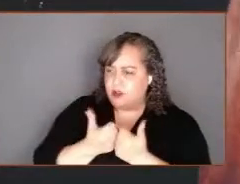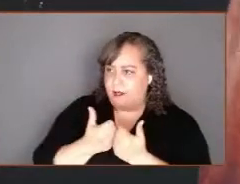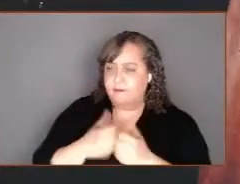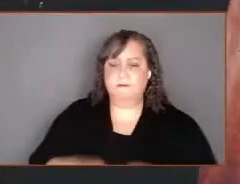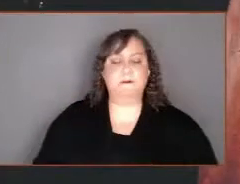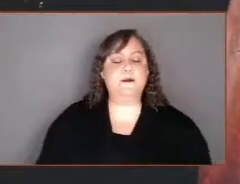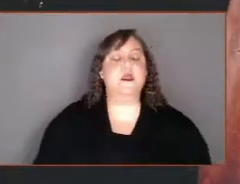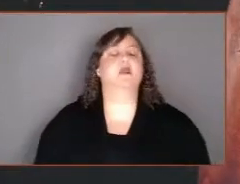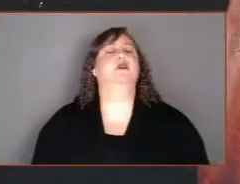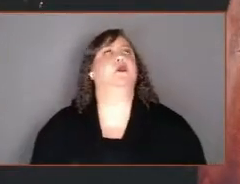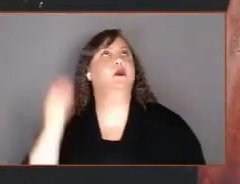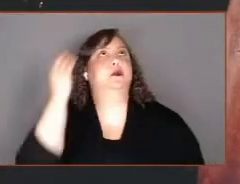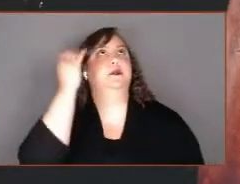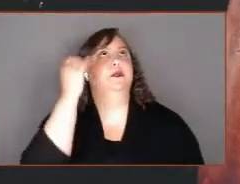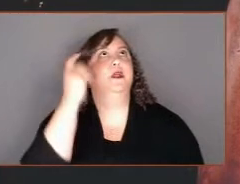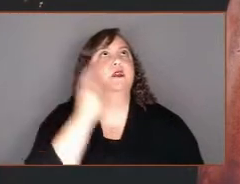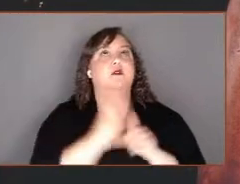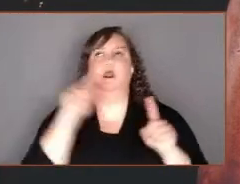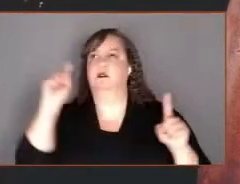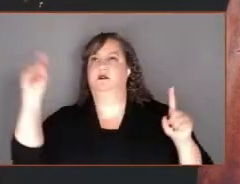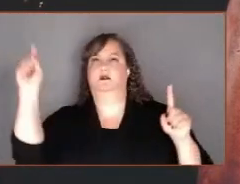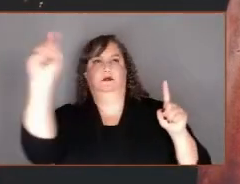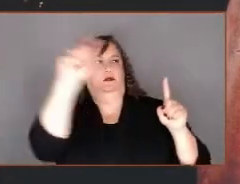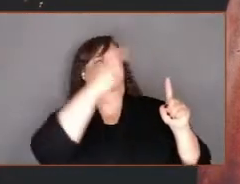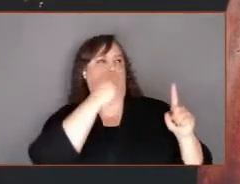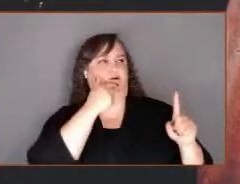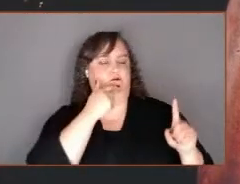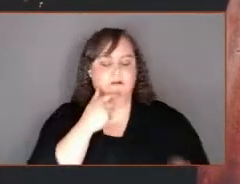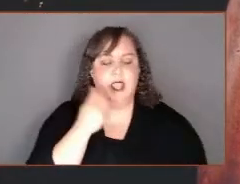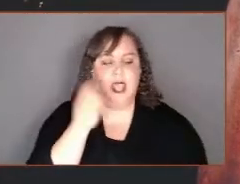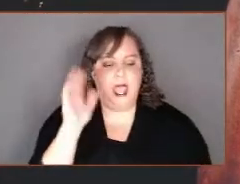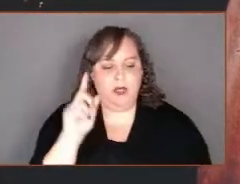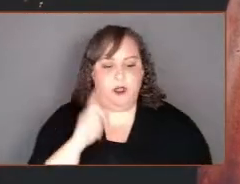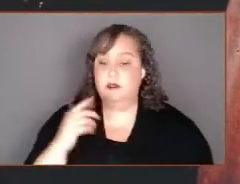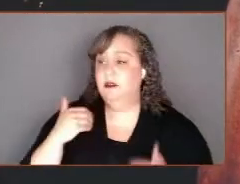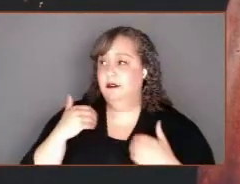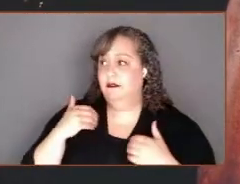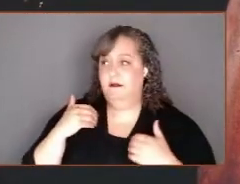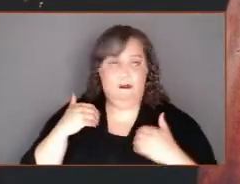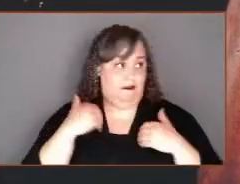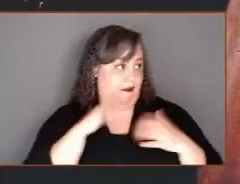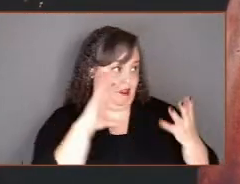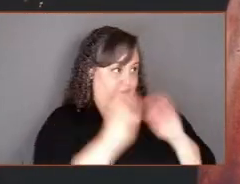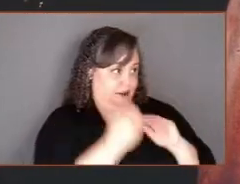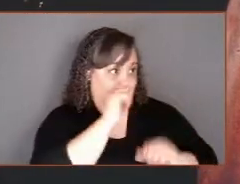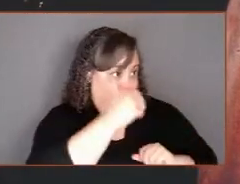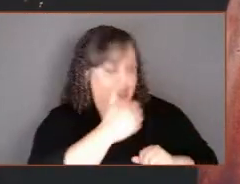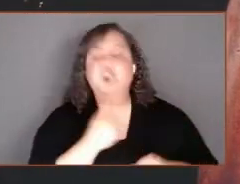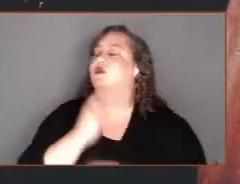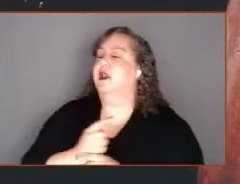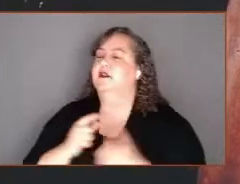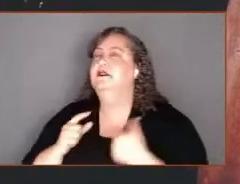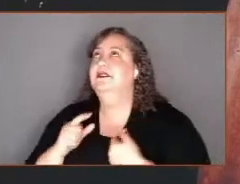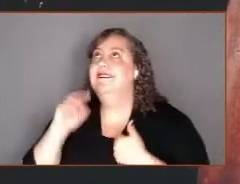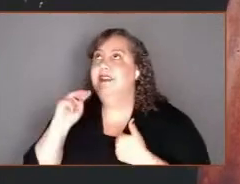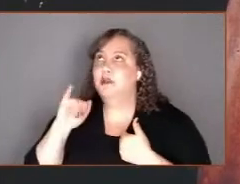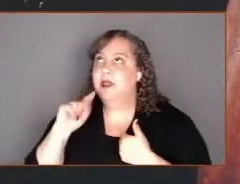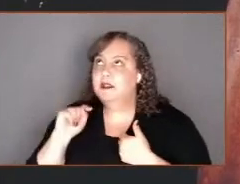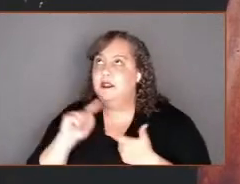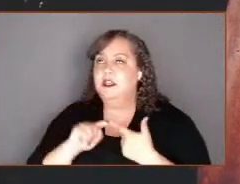I could start around the room. Okay. There's 10. There's 10. There's 10. So there's MIT, Virginia